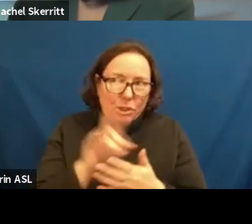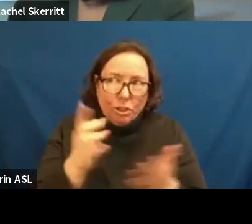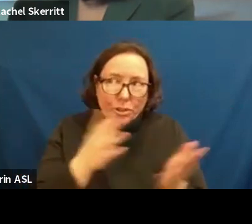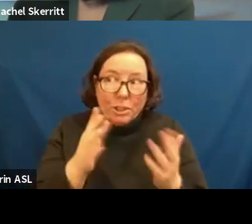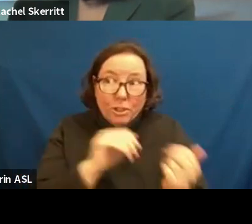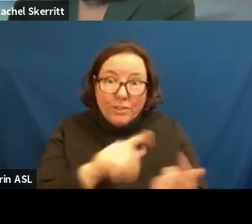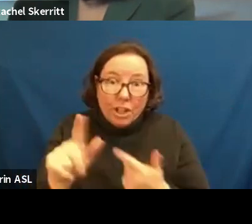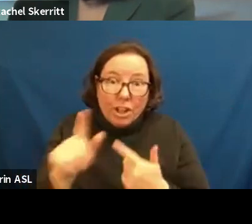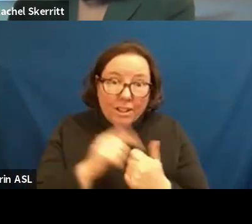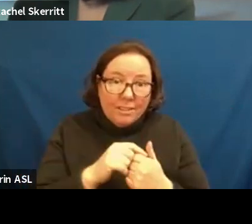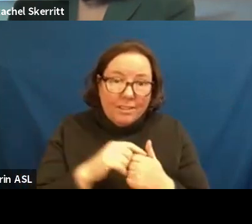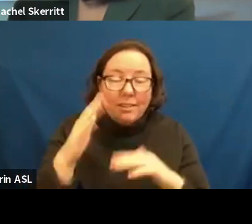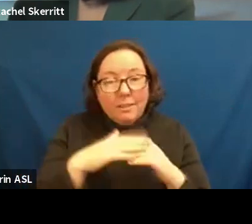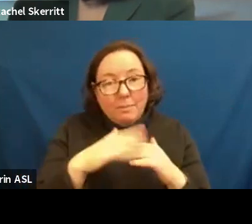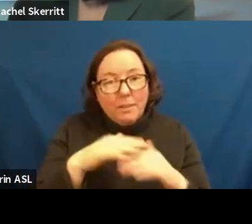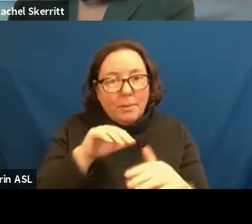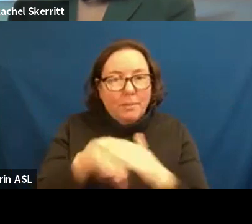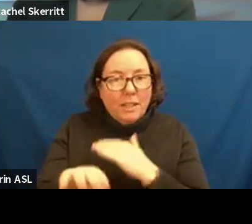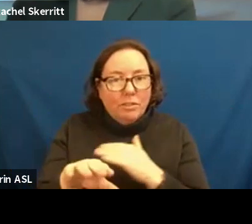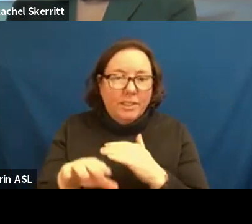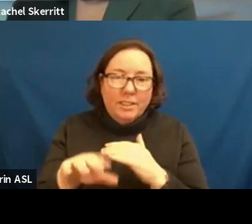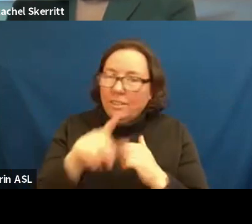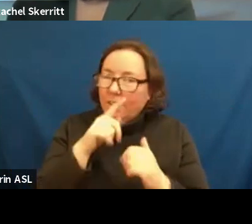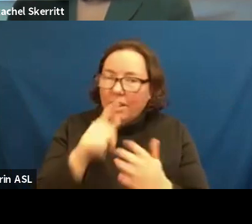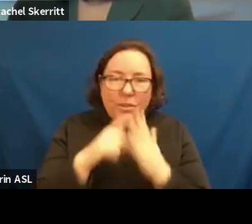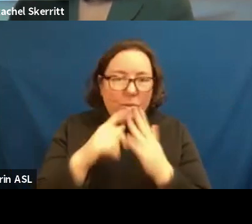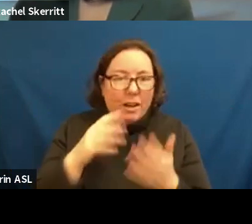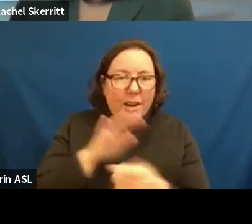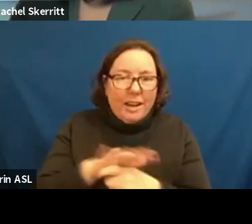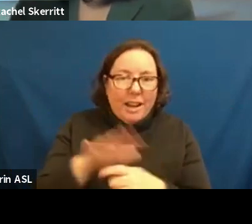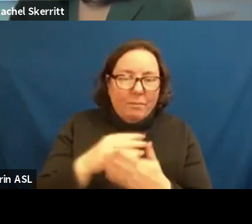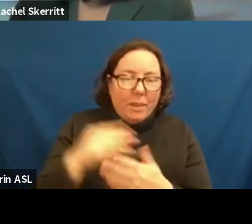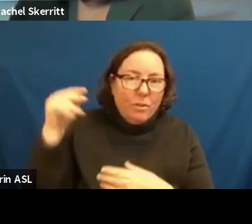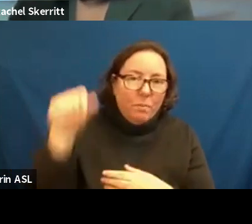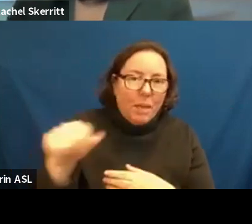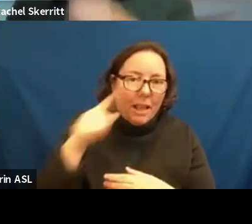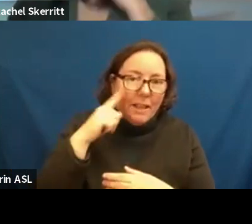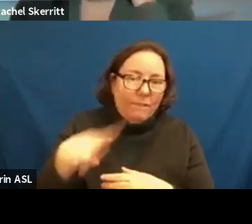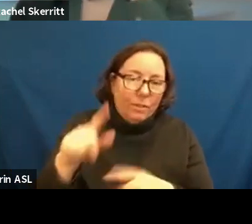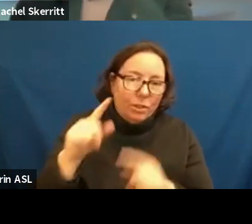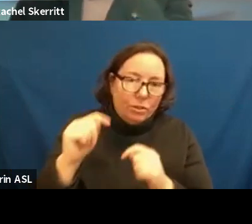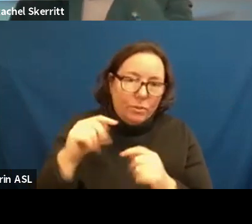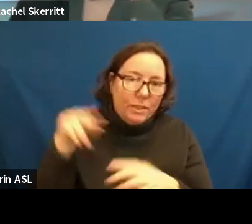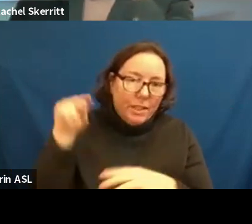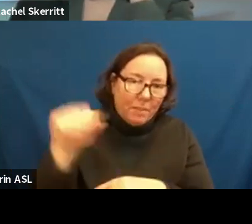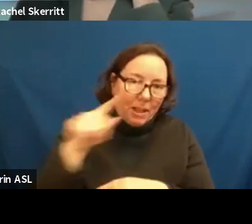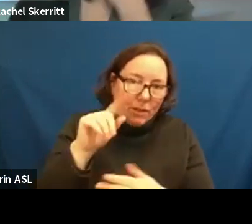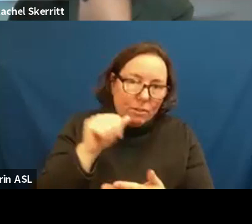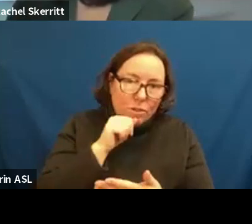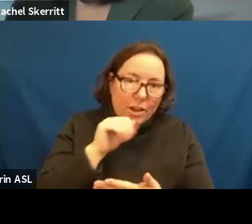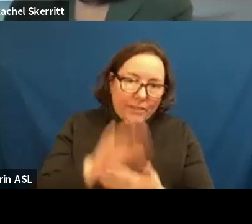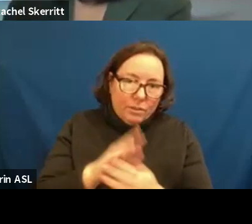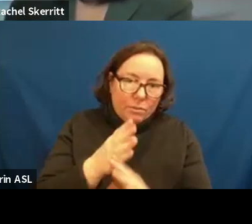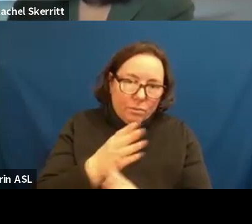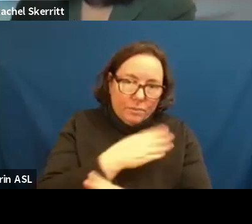At a minimum, entrance into a public exam school should not require having enough money to pay for private school or tutoring. As an alum, I